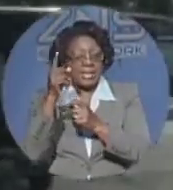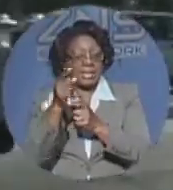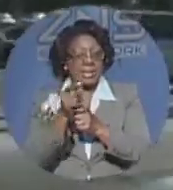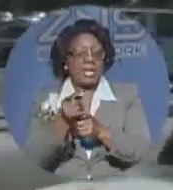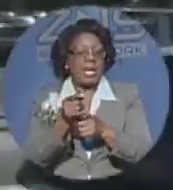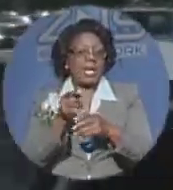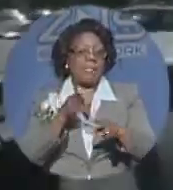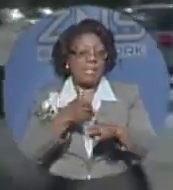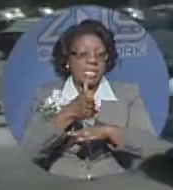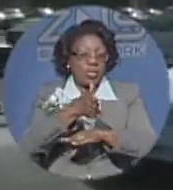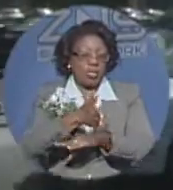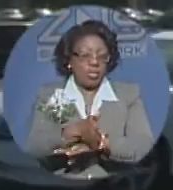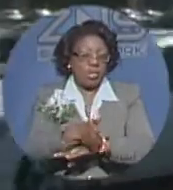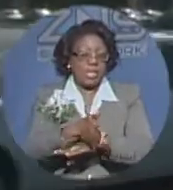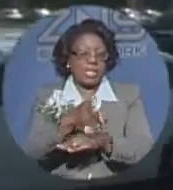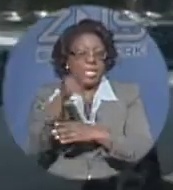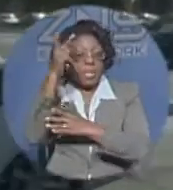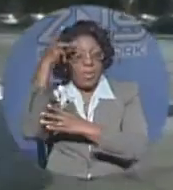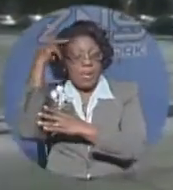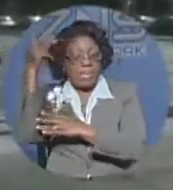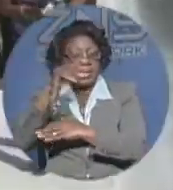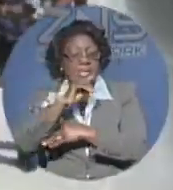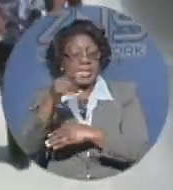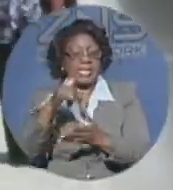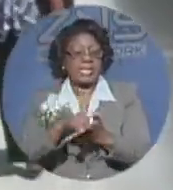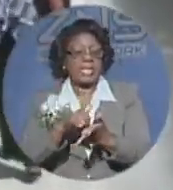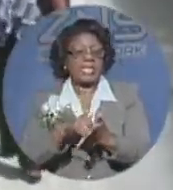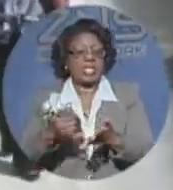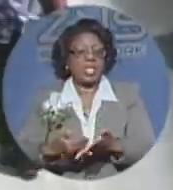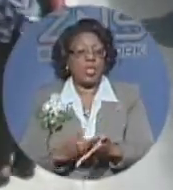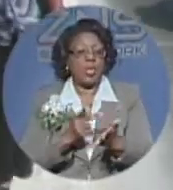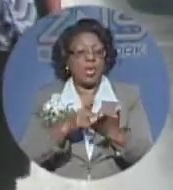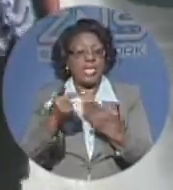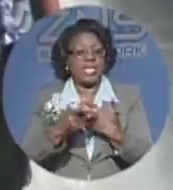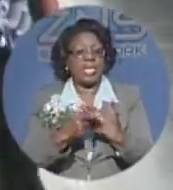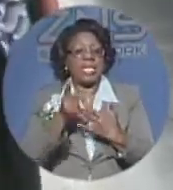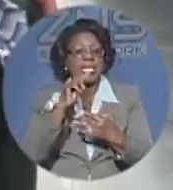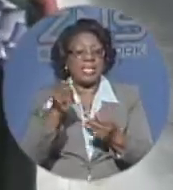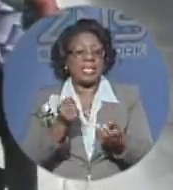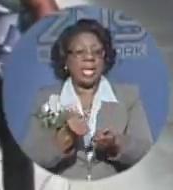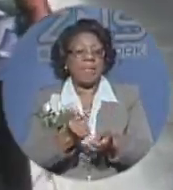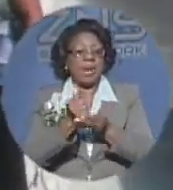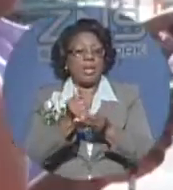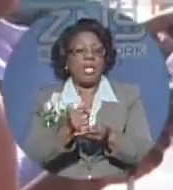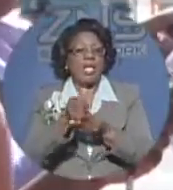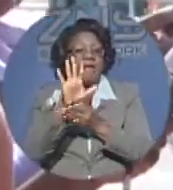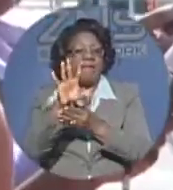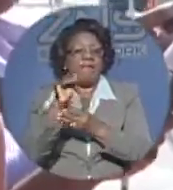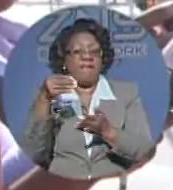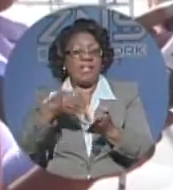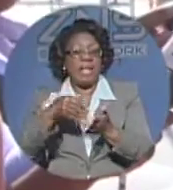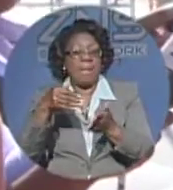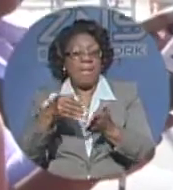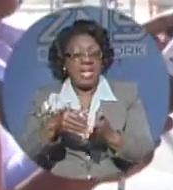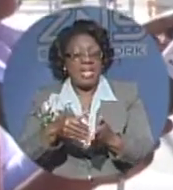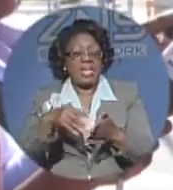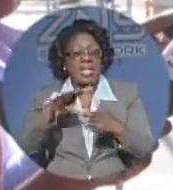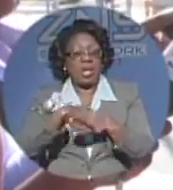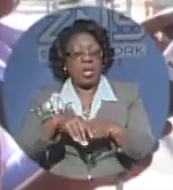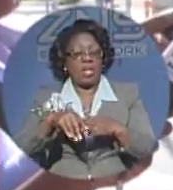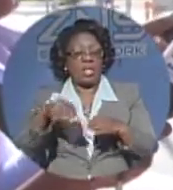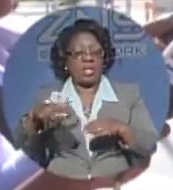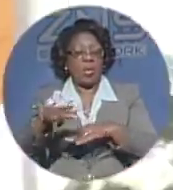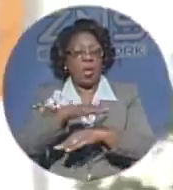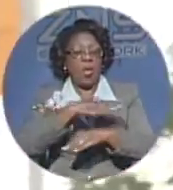Minister revealed that the $120 million project is now about $50 million over budget. Grant says that this will all